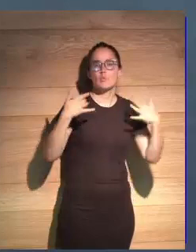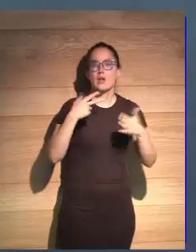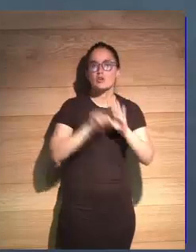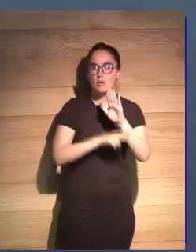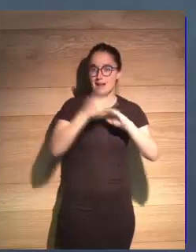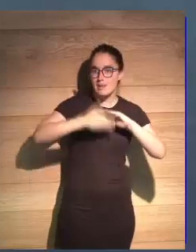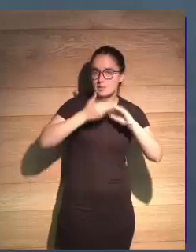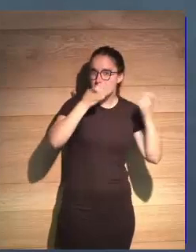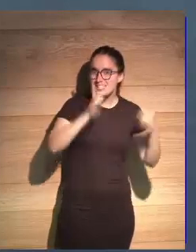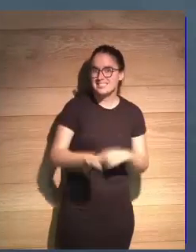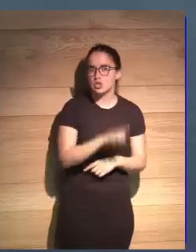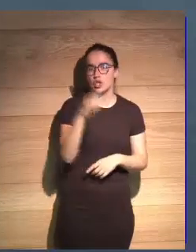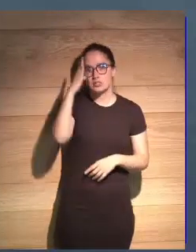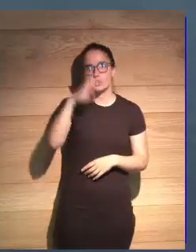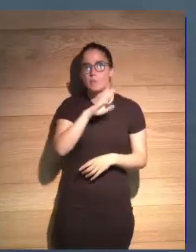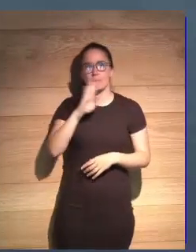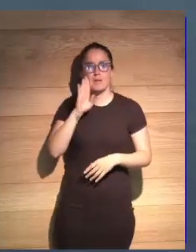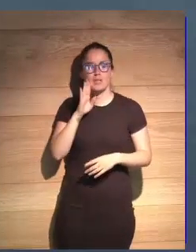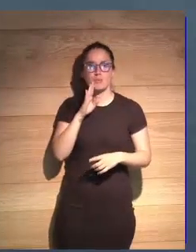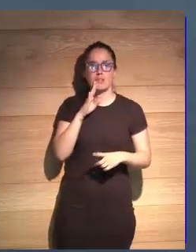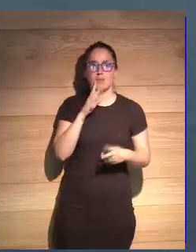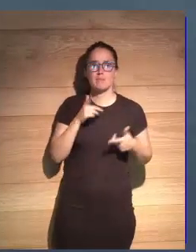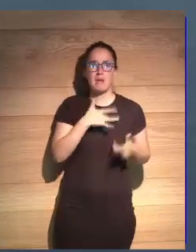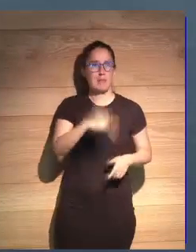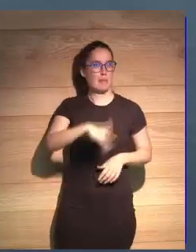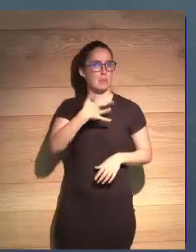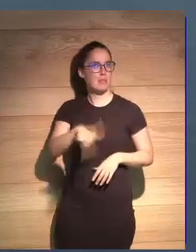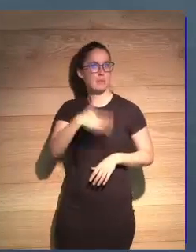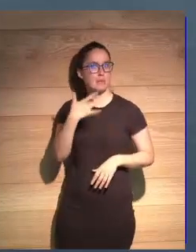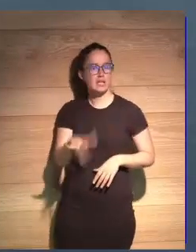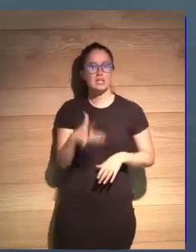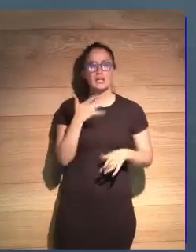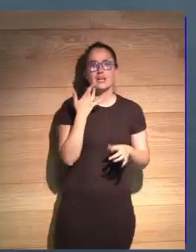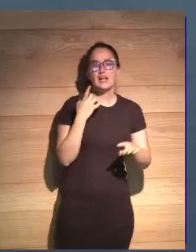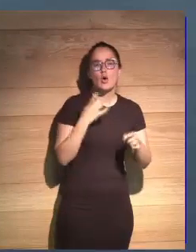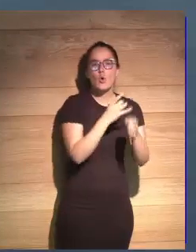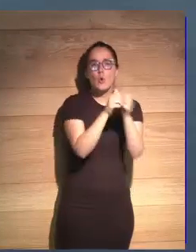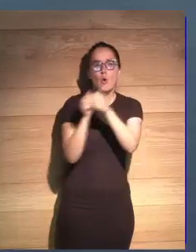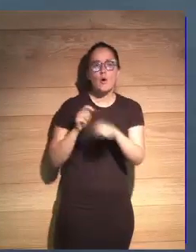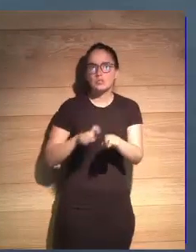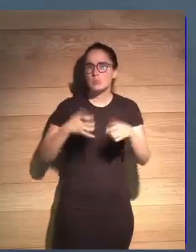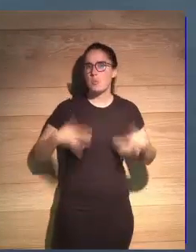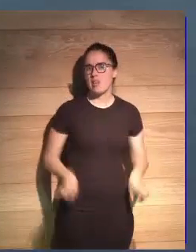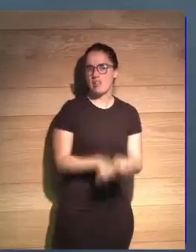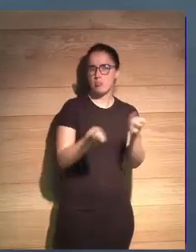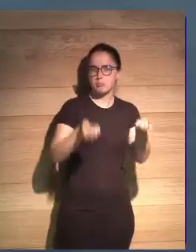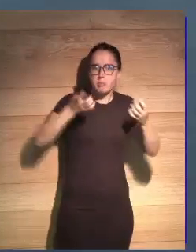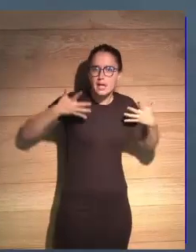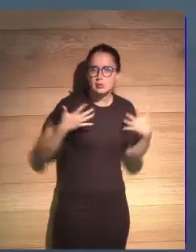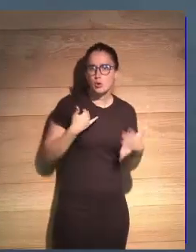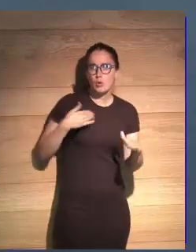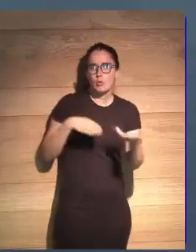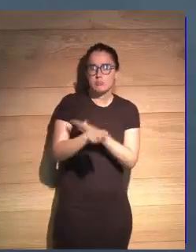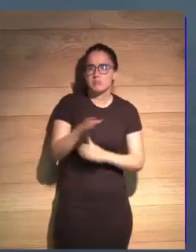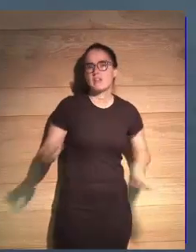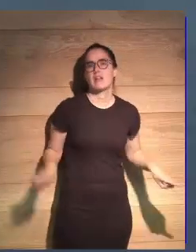what type of education they're implementing, if they have too many limits, or if they're taking